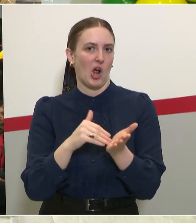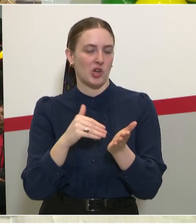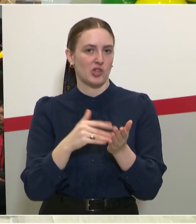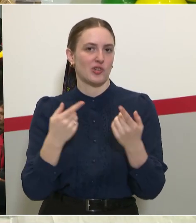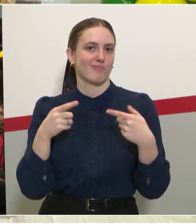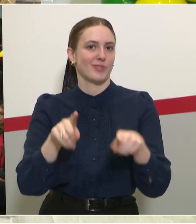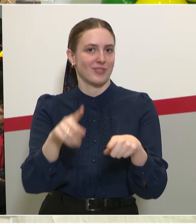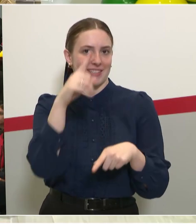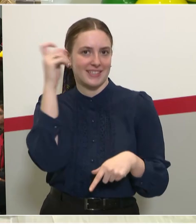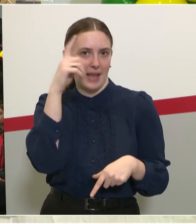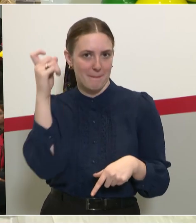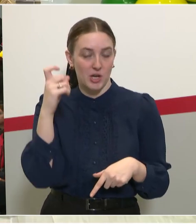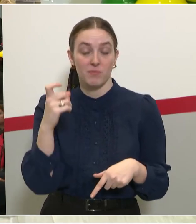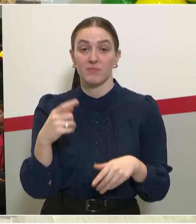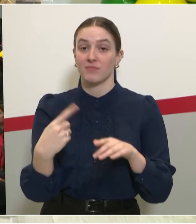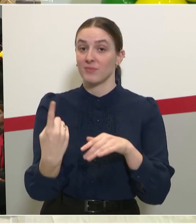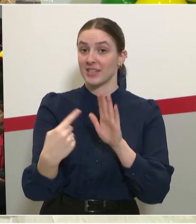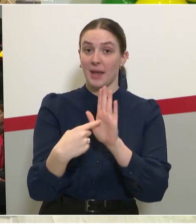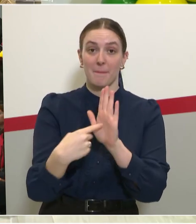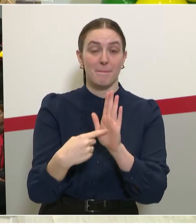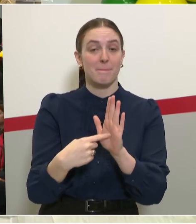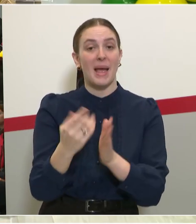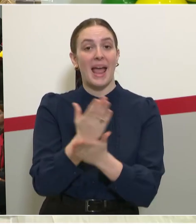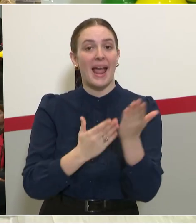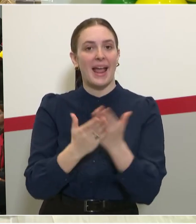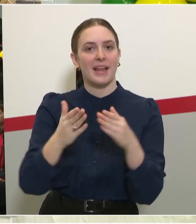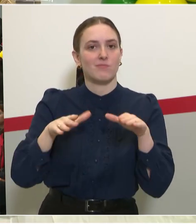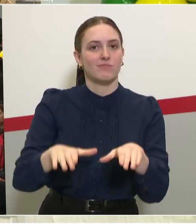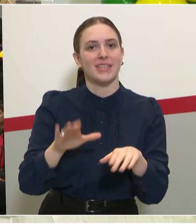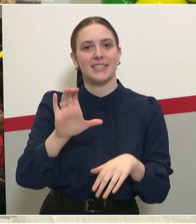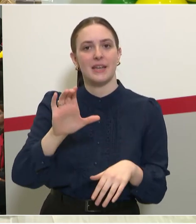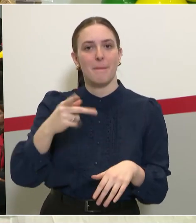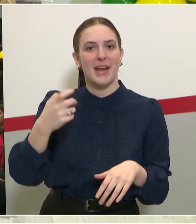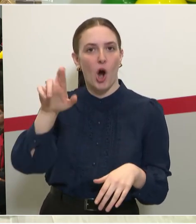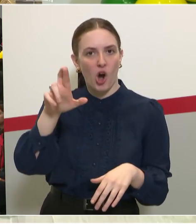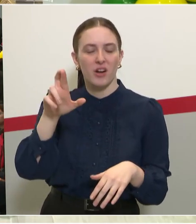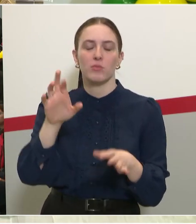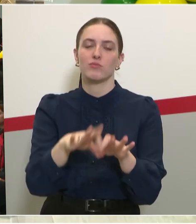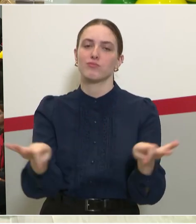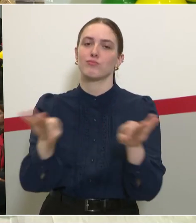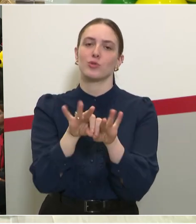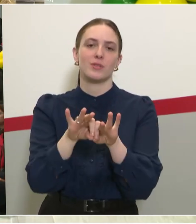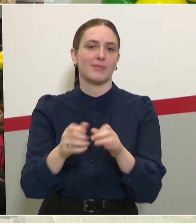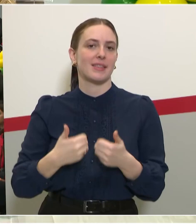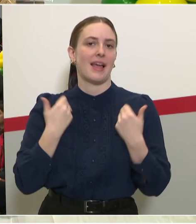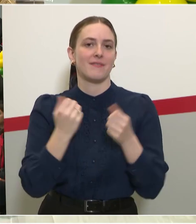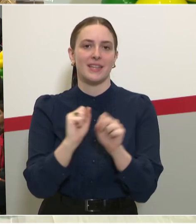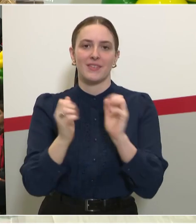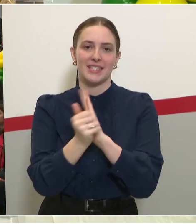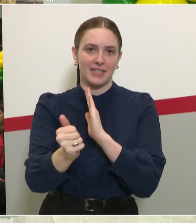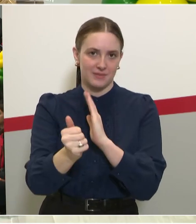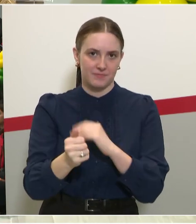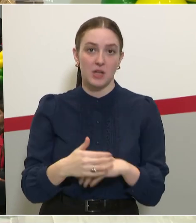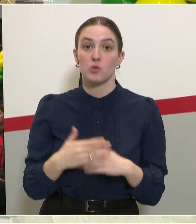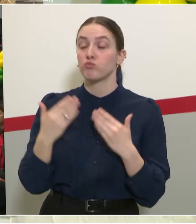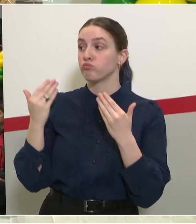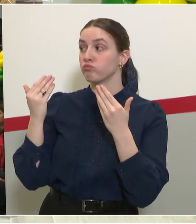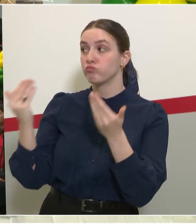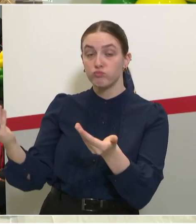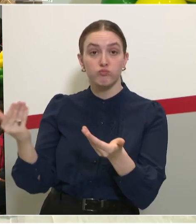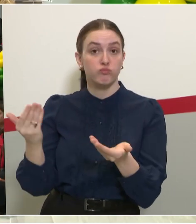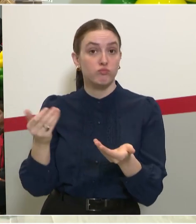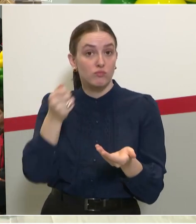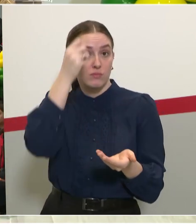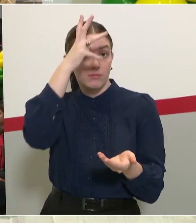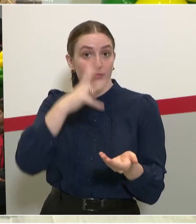hands-on CPR, which, as Michael showed you, is a really, really important life-saving skill. So, gentlemen, you all can take it away and just talk a little